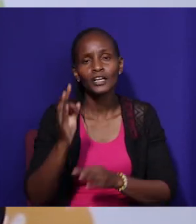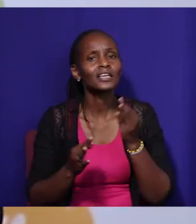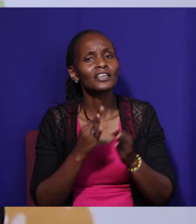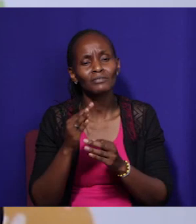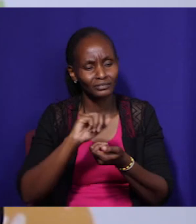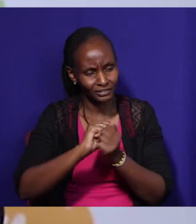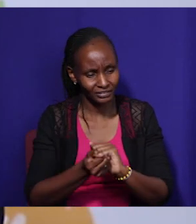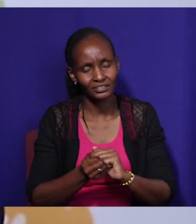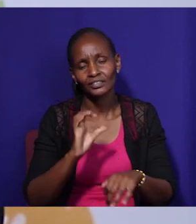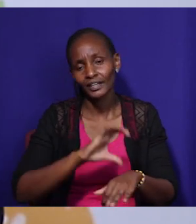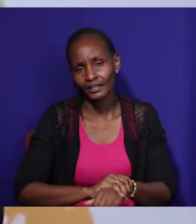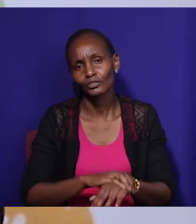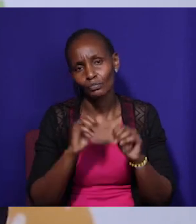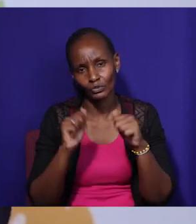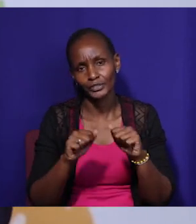ever change.